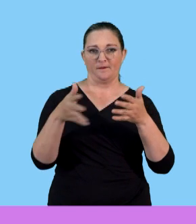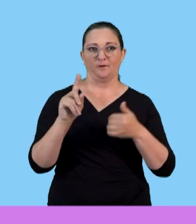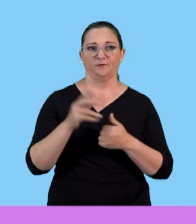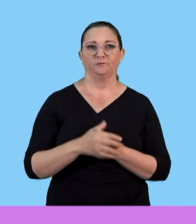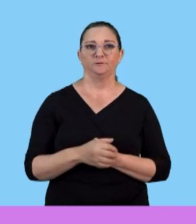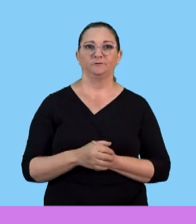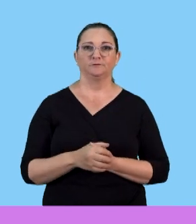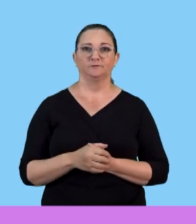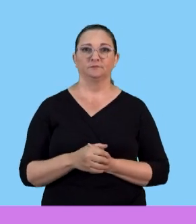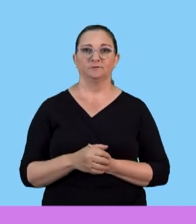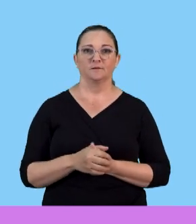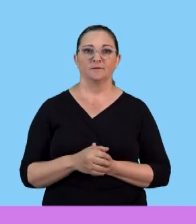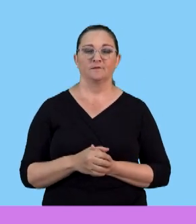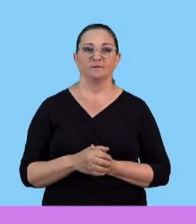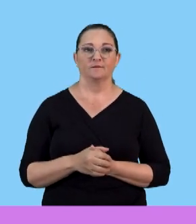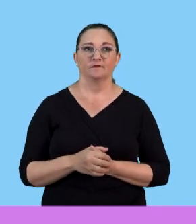can use